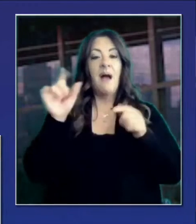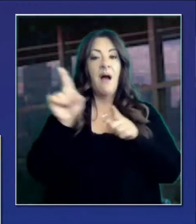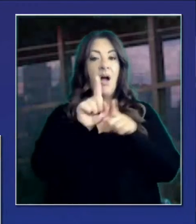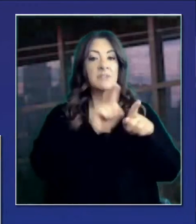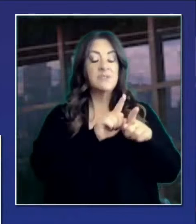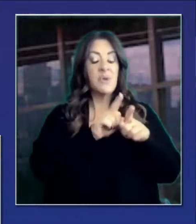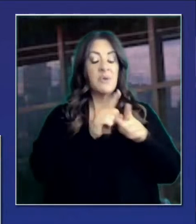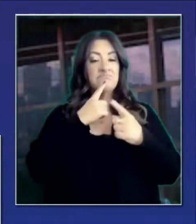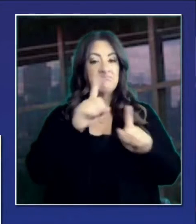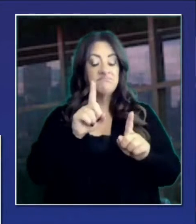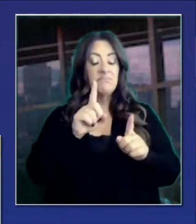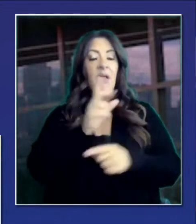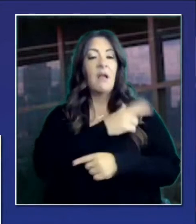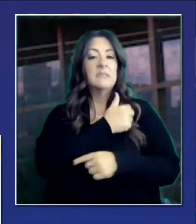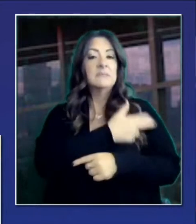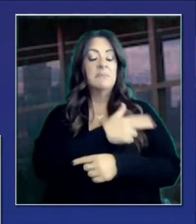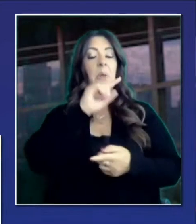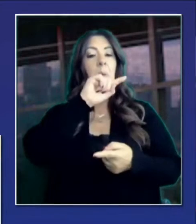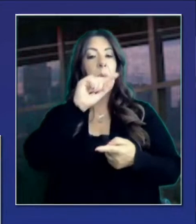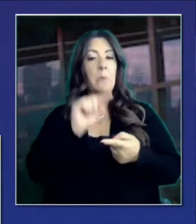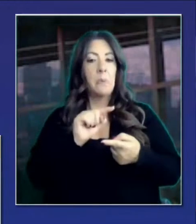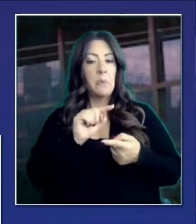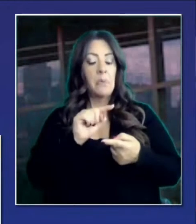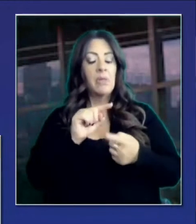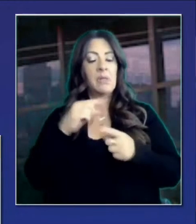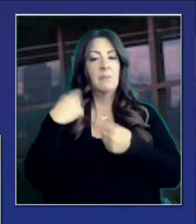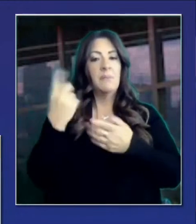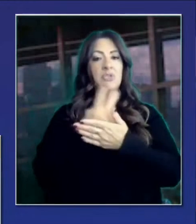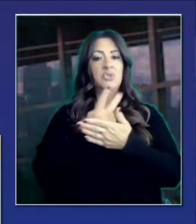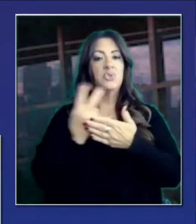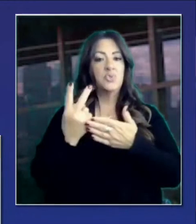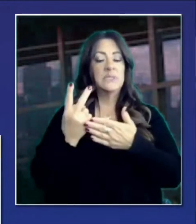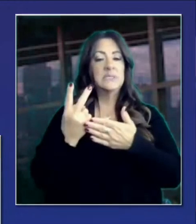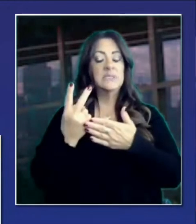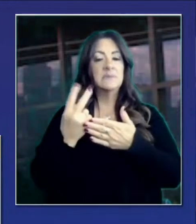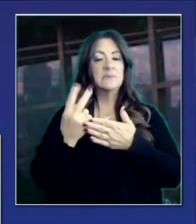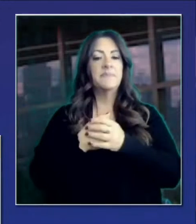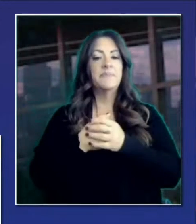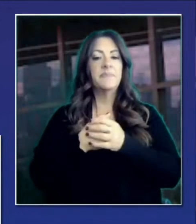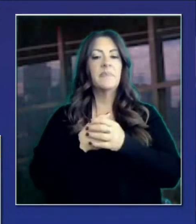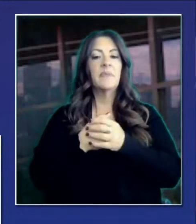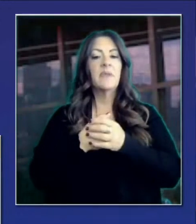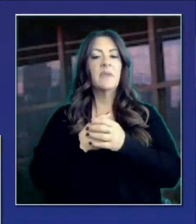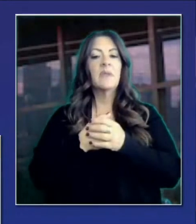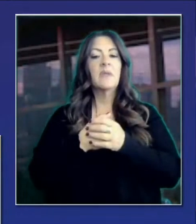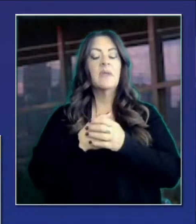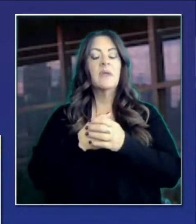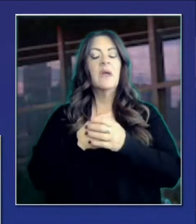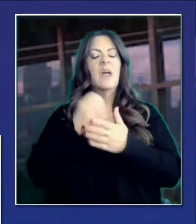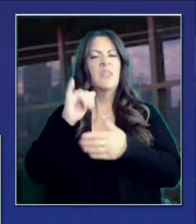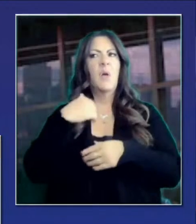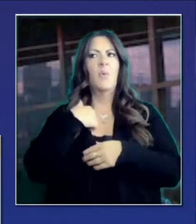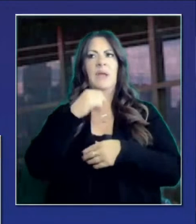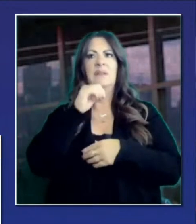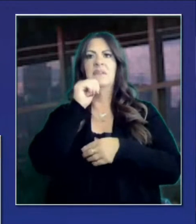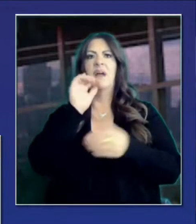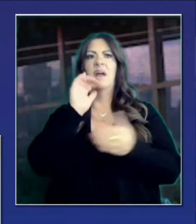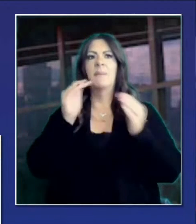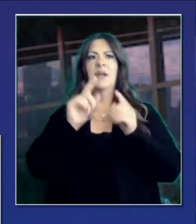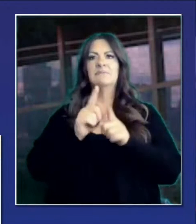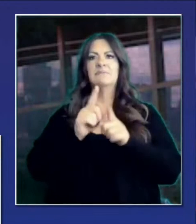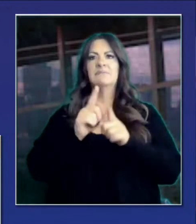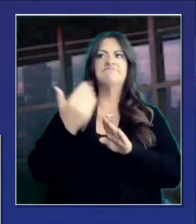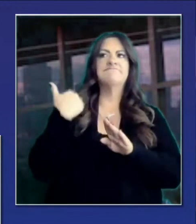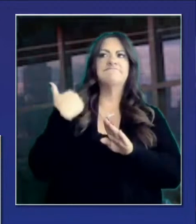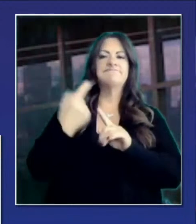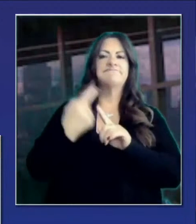of 20% now in the state over a 2-week period, down. Not a rate of increase declining as we've seen in the past. Now